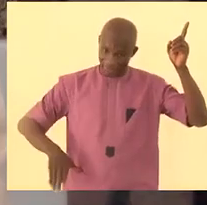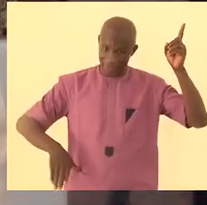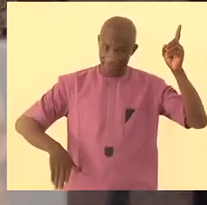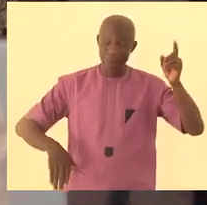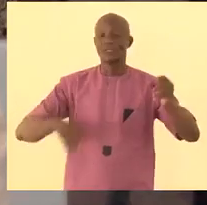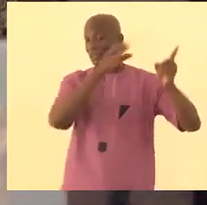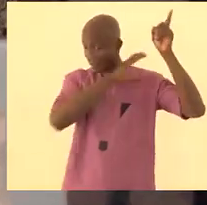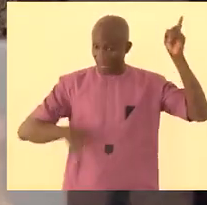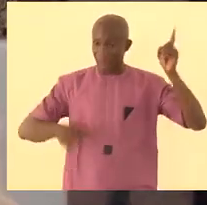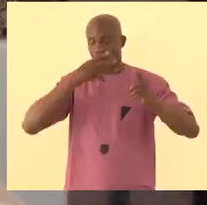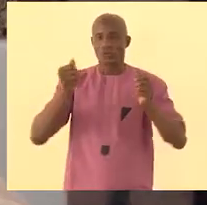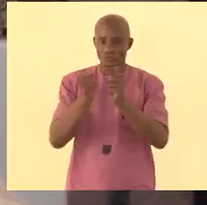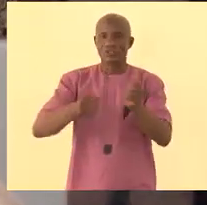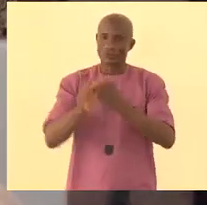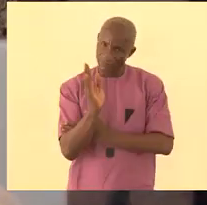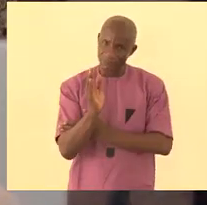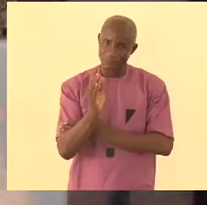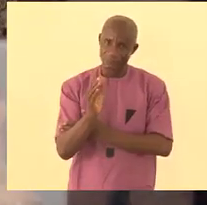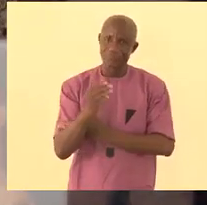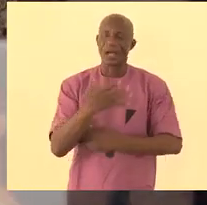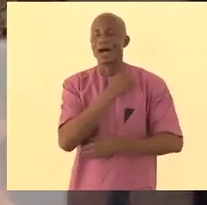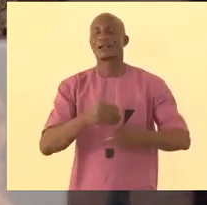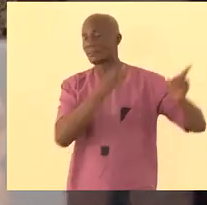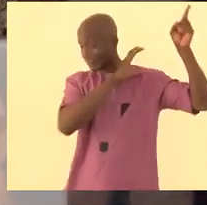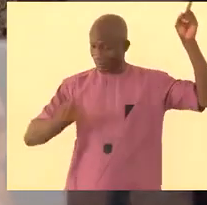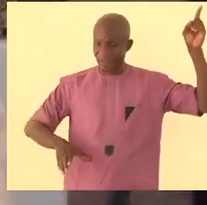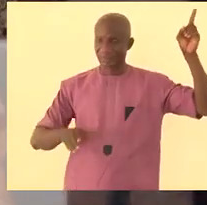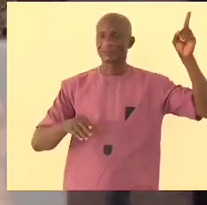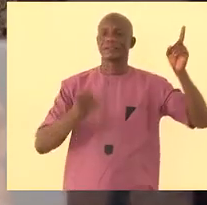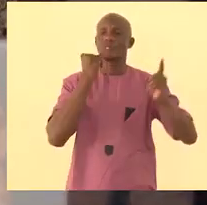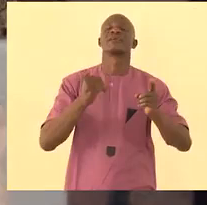Christ was with God, and Christ was God.